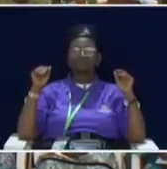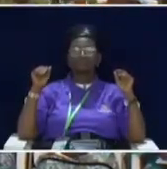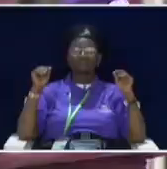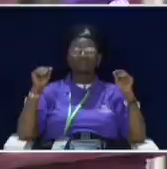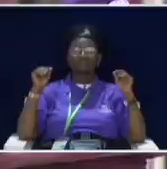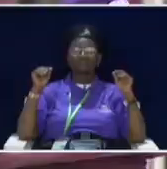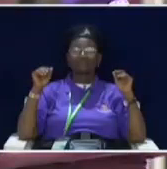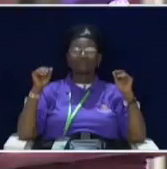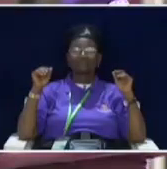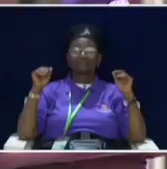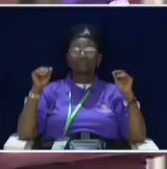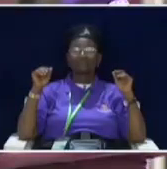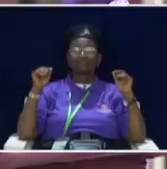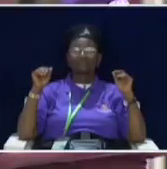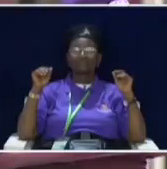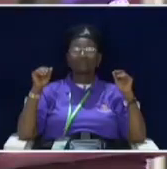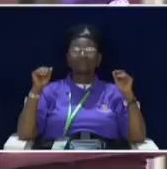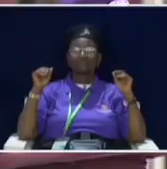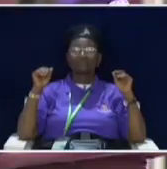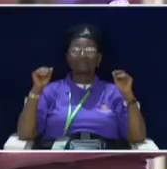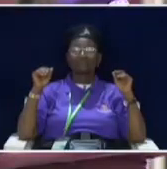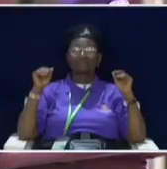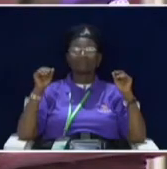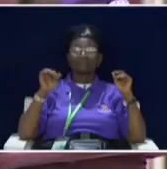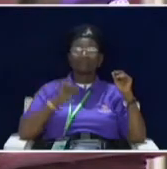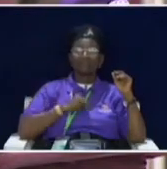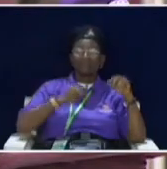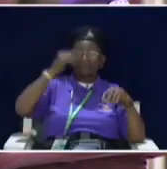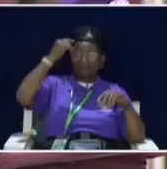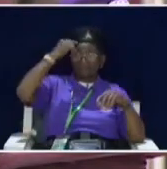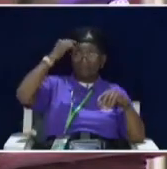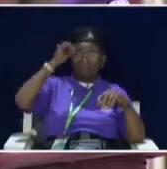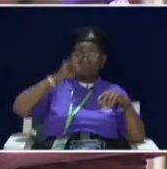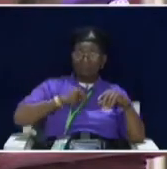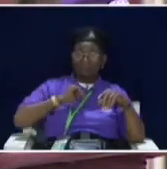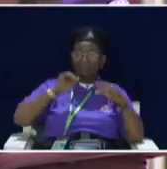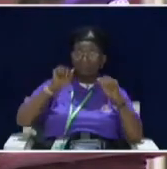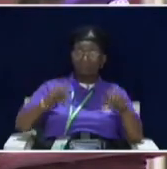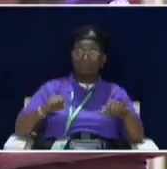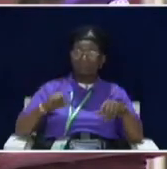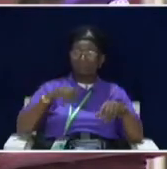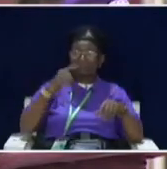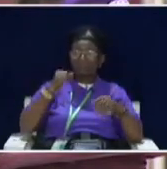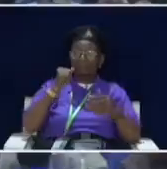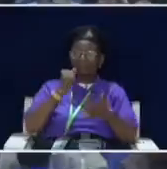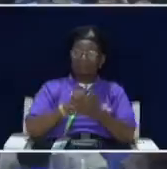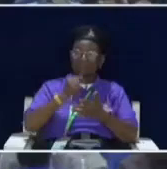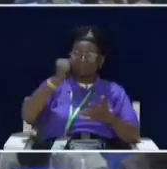I think I can say amen to this one. Amen.